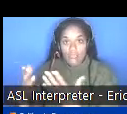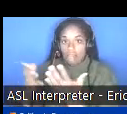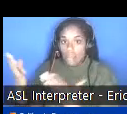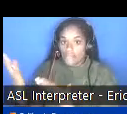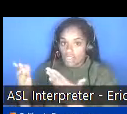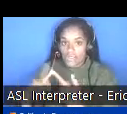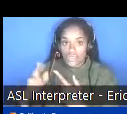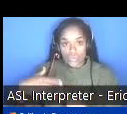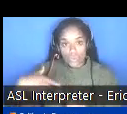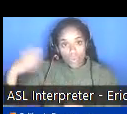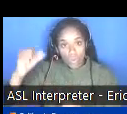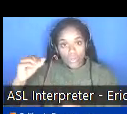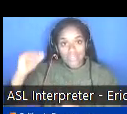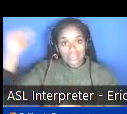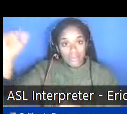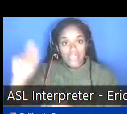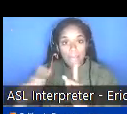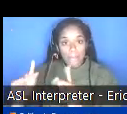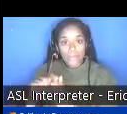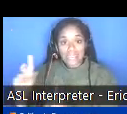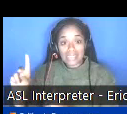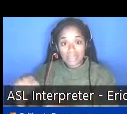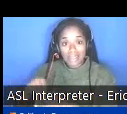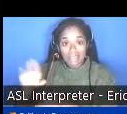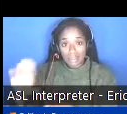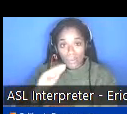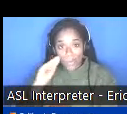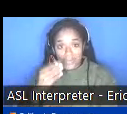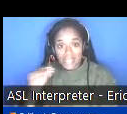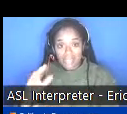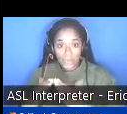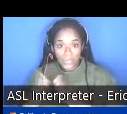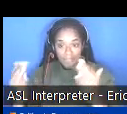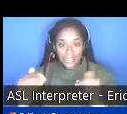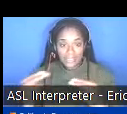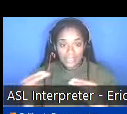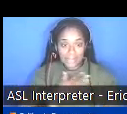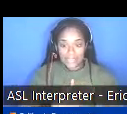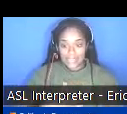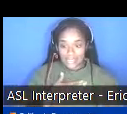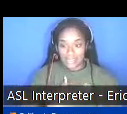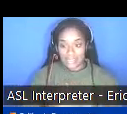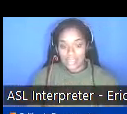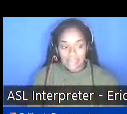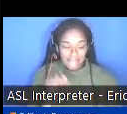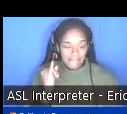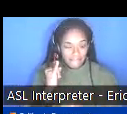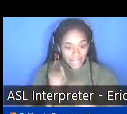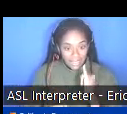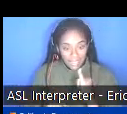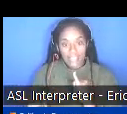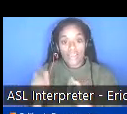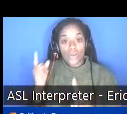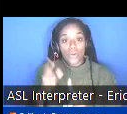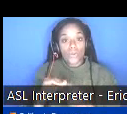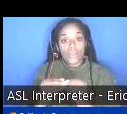and people with disabilities in their homes and the communities. Next slide, please. And finally, Goal